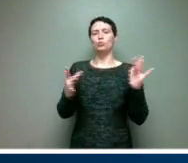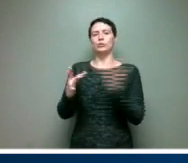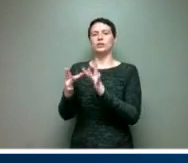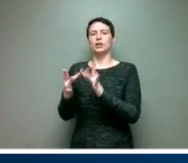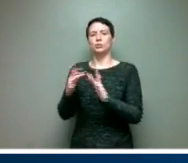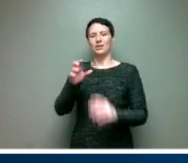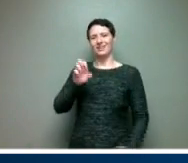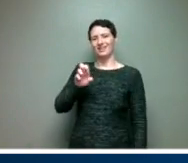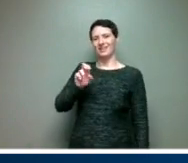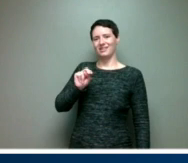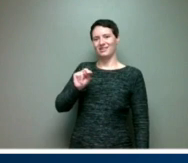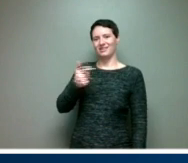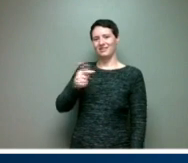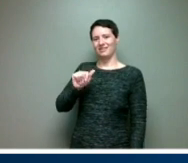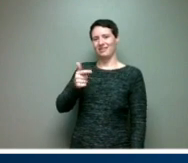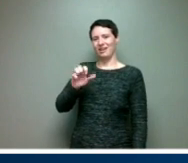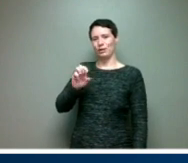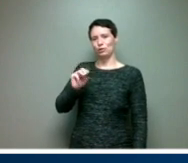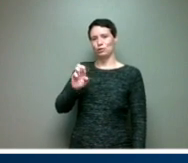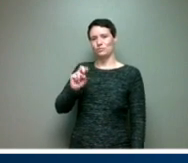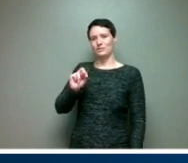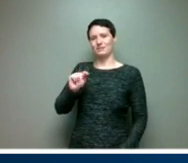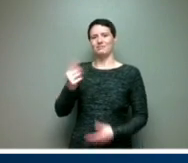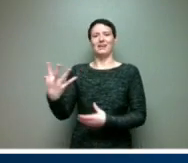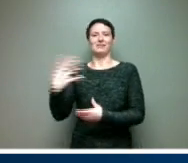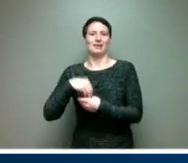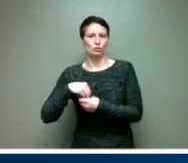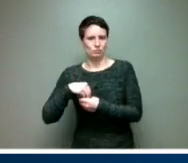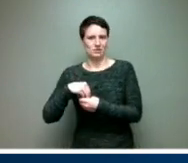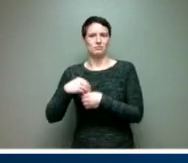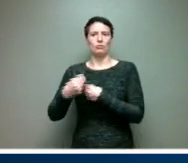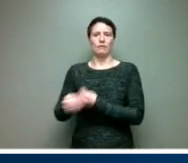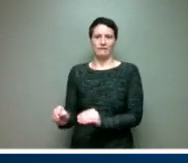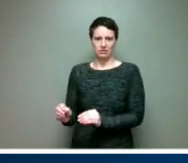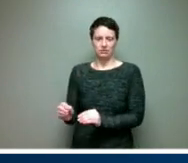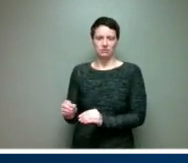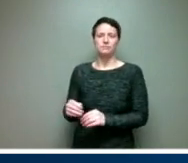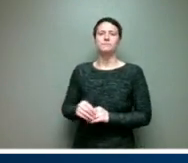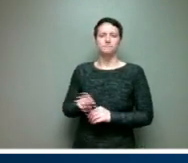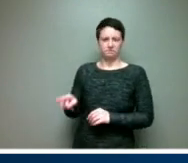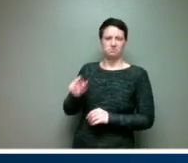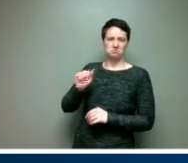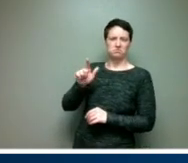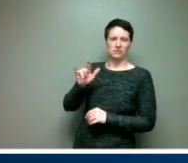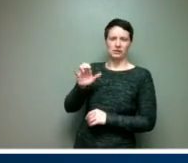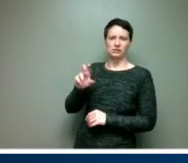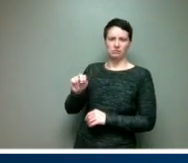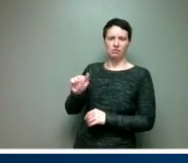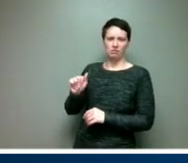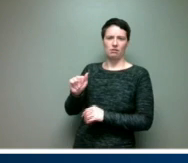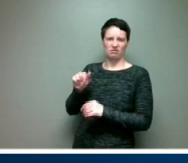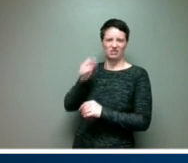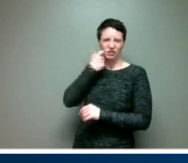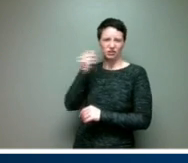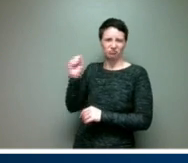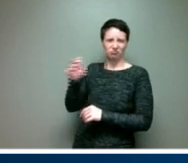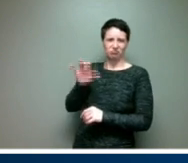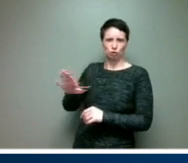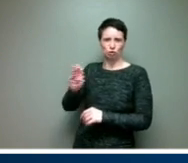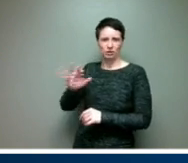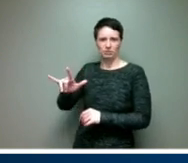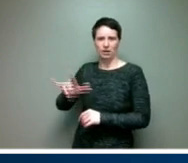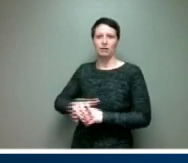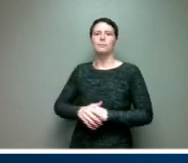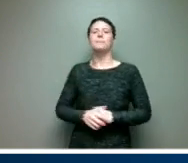give her email. But this is where we're talking about helping not only access,